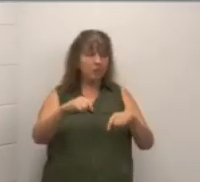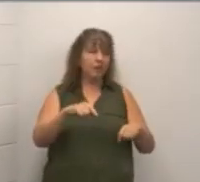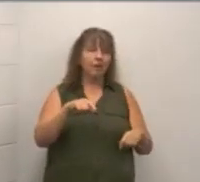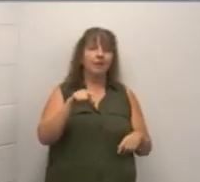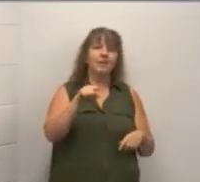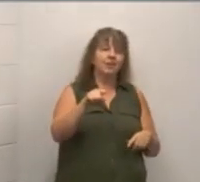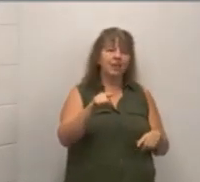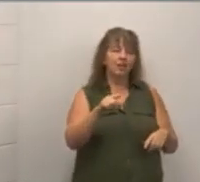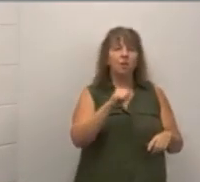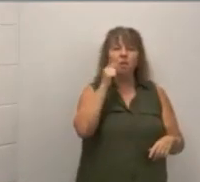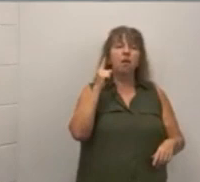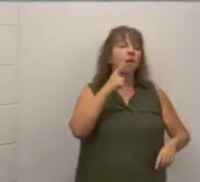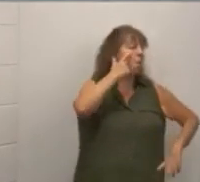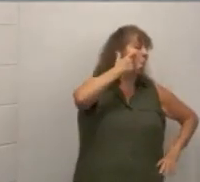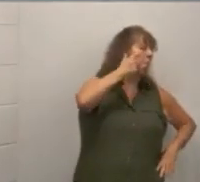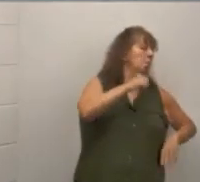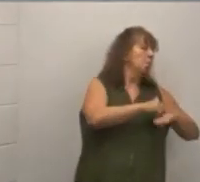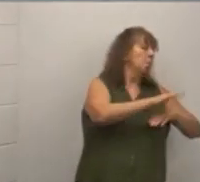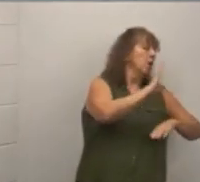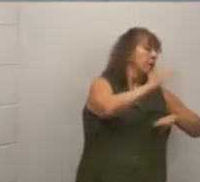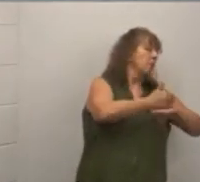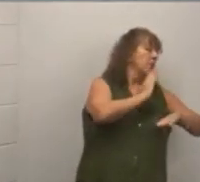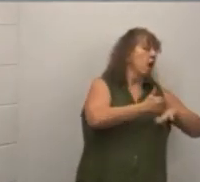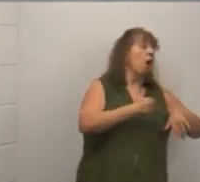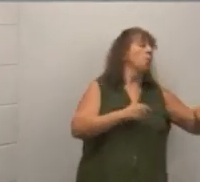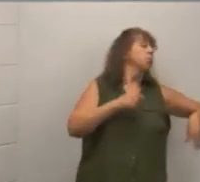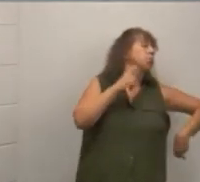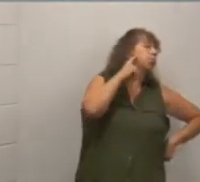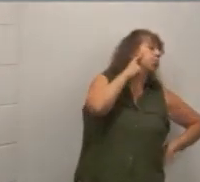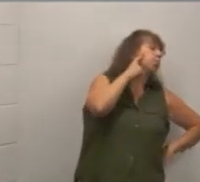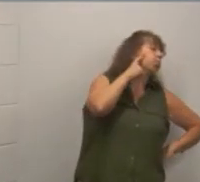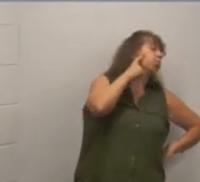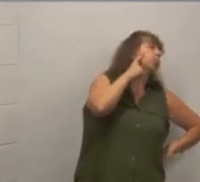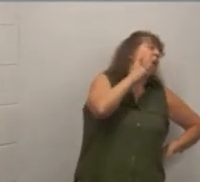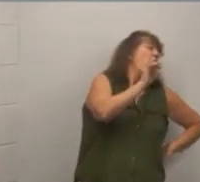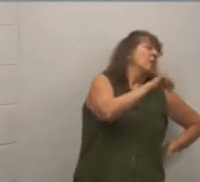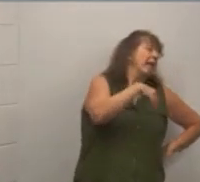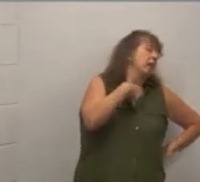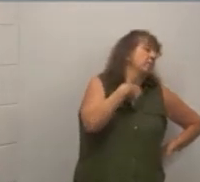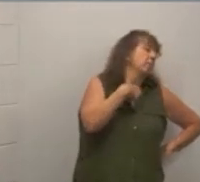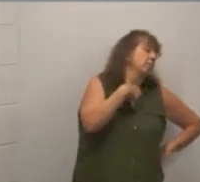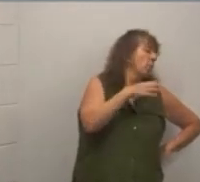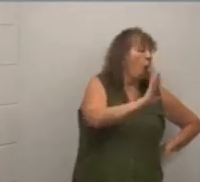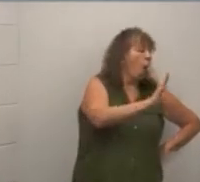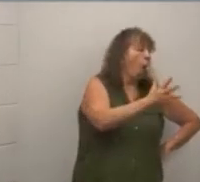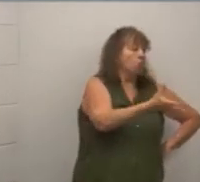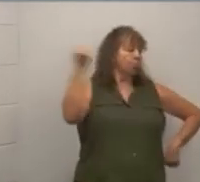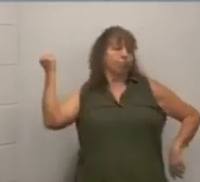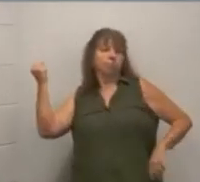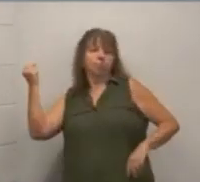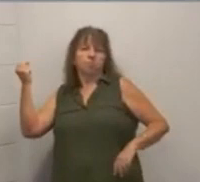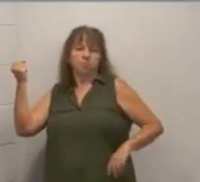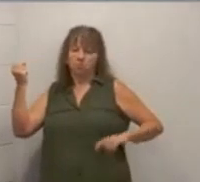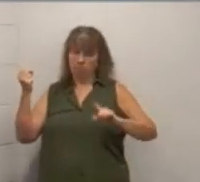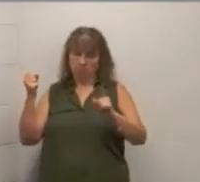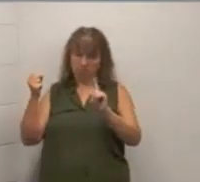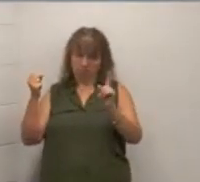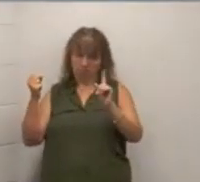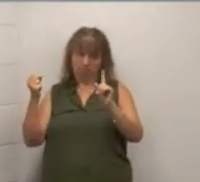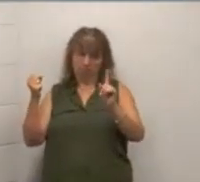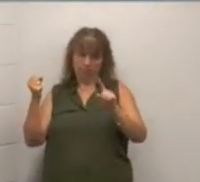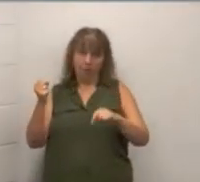to test both waters and see what they have, and then hope that there's a selection that they can then choose